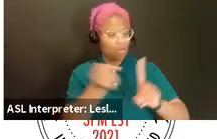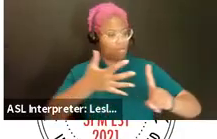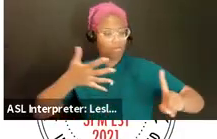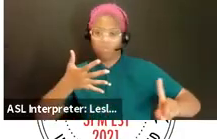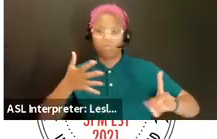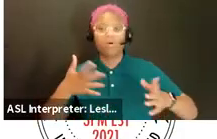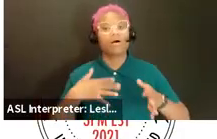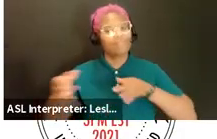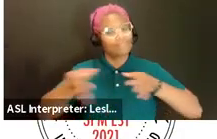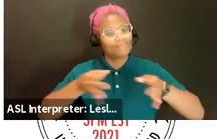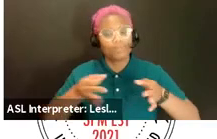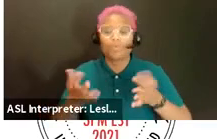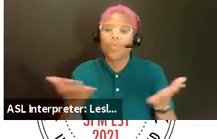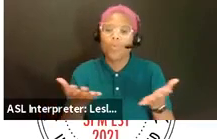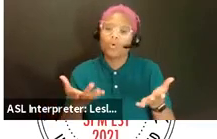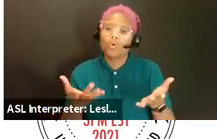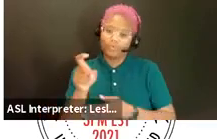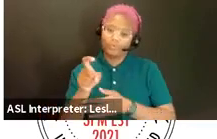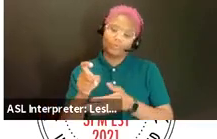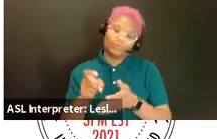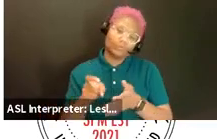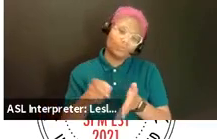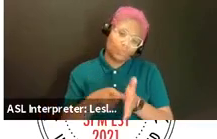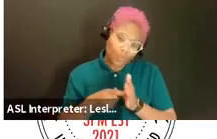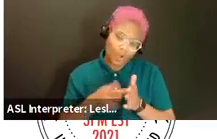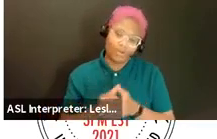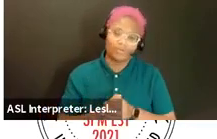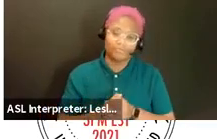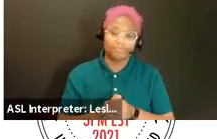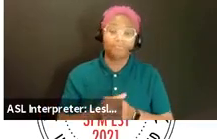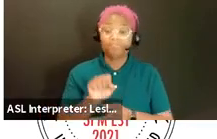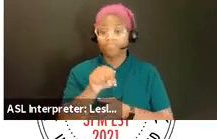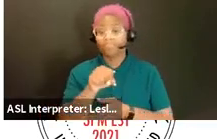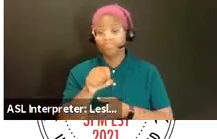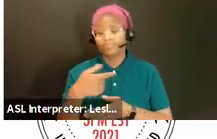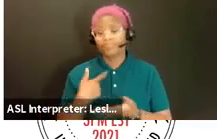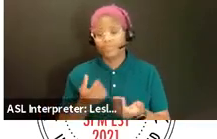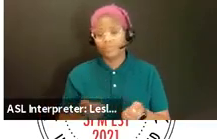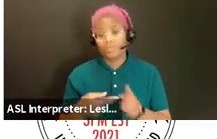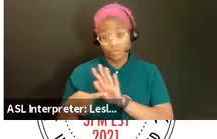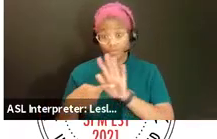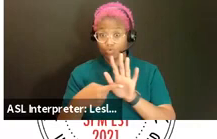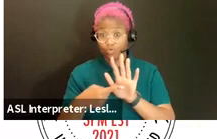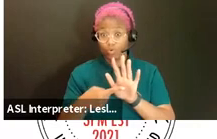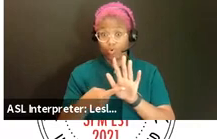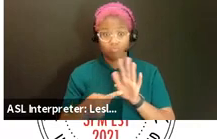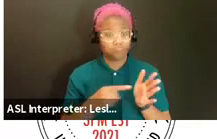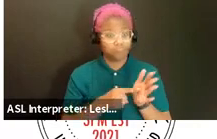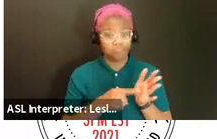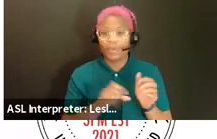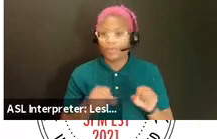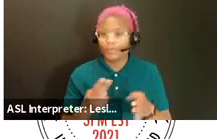documents and things that you can submit for an O1. Yeah, so it provides some examples of supporting evidence.